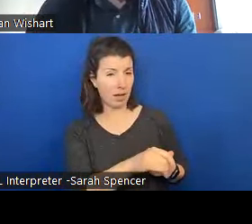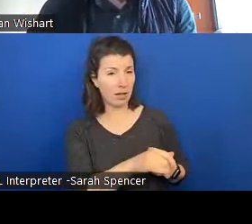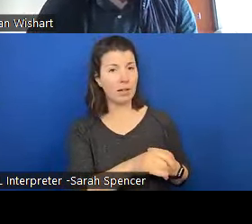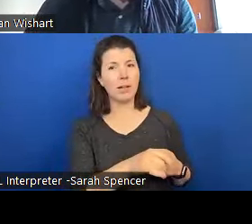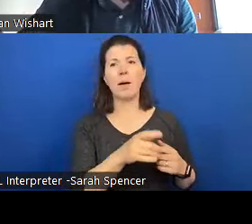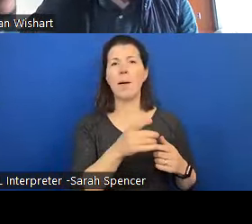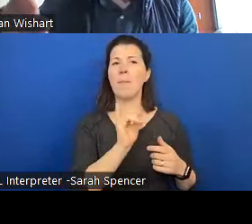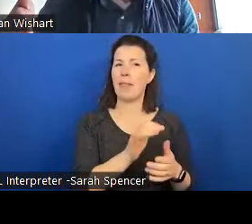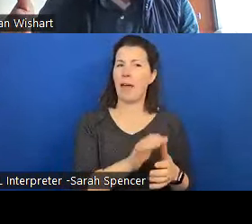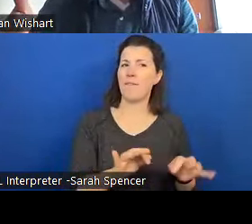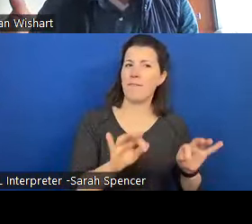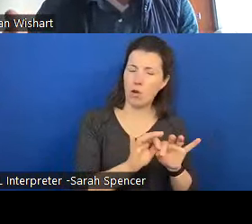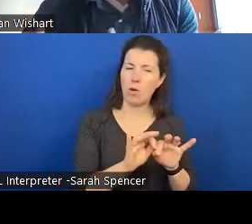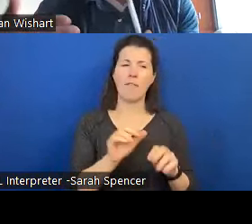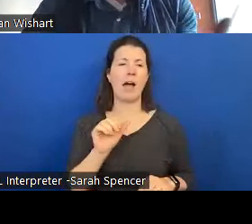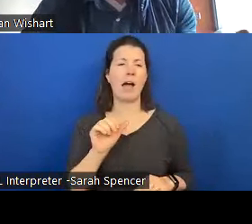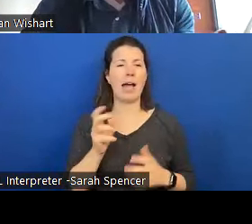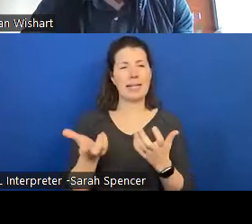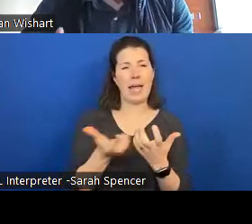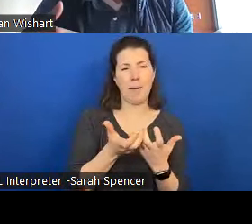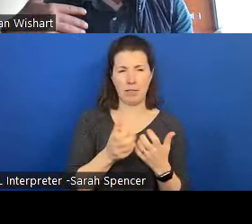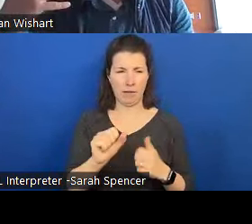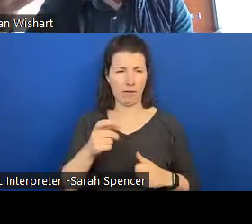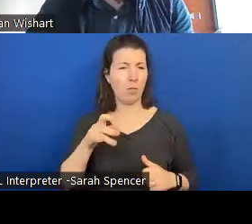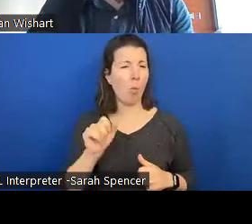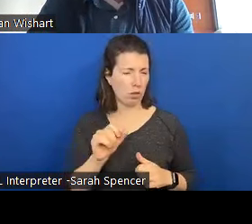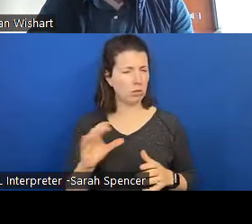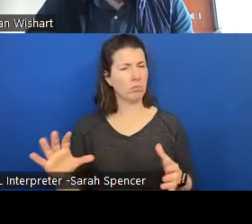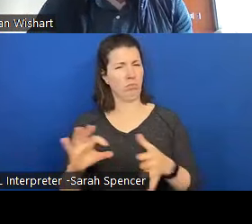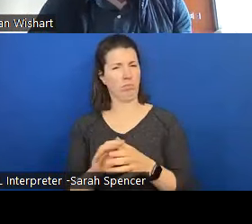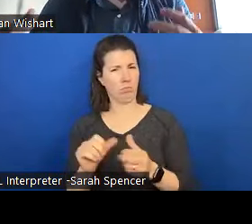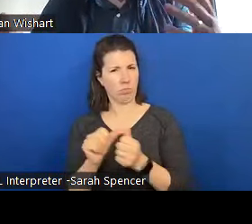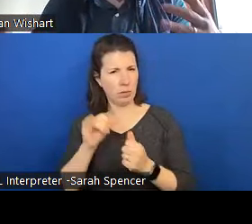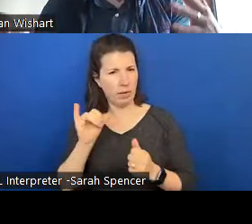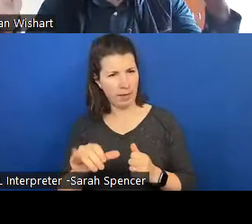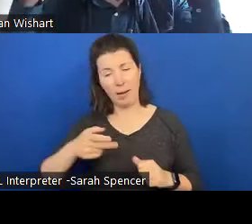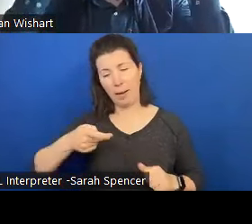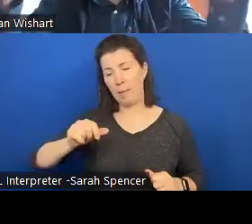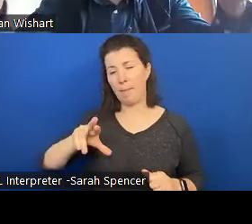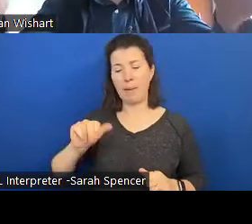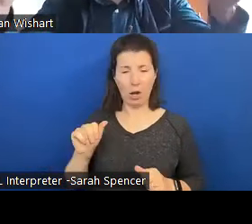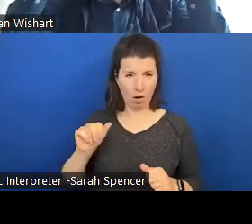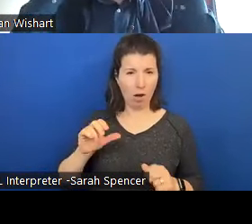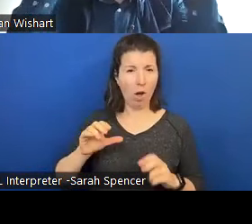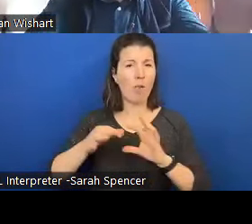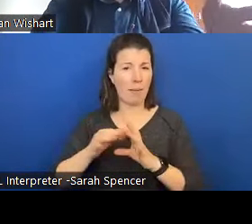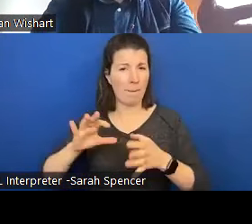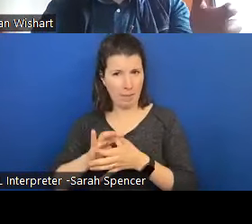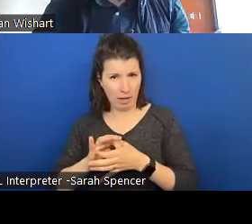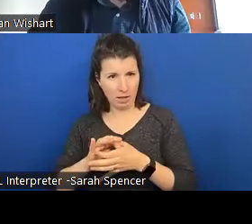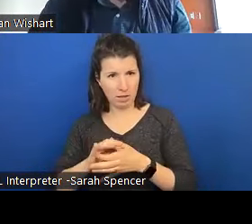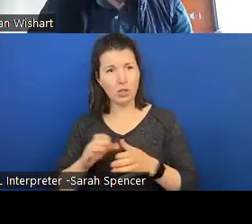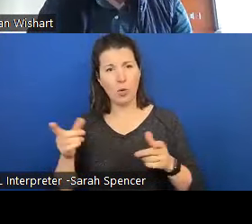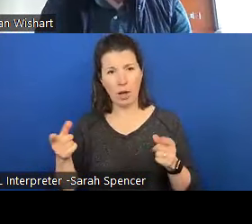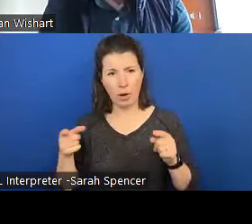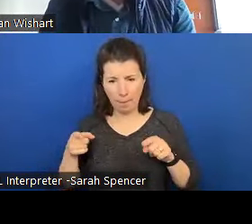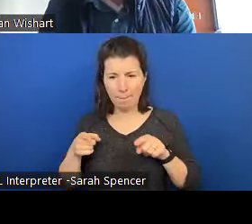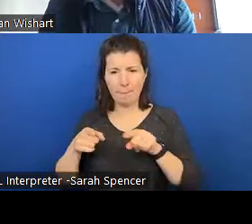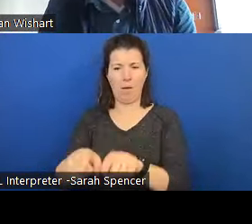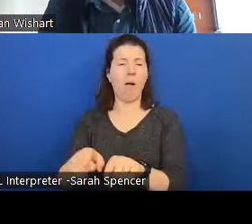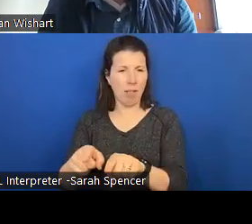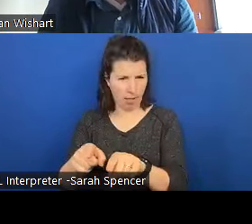of adaptive sports in conjunction with this and sort of this Paralympic idea where they're in parallel, which is where that